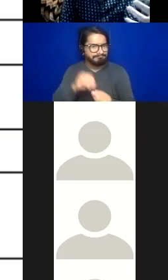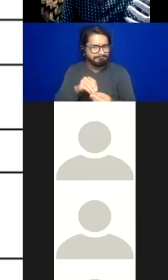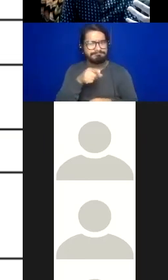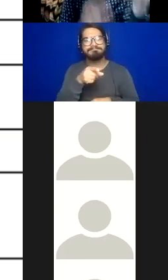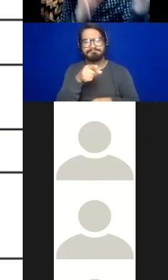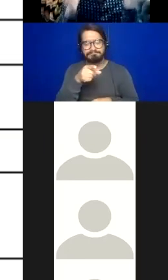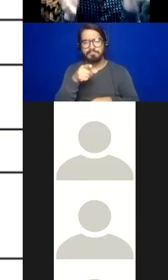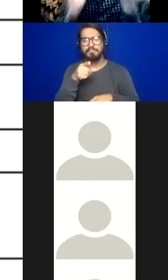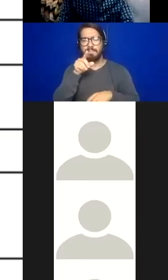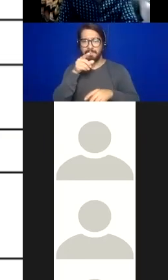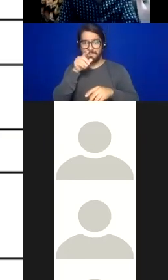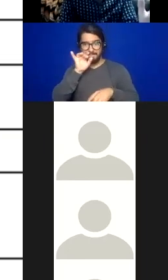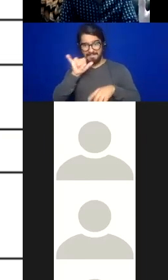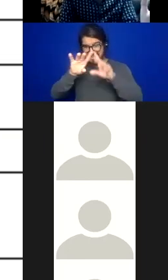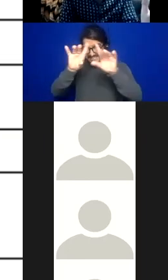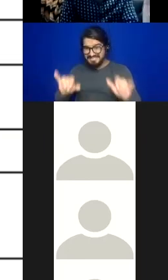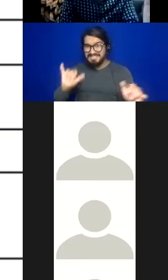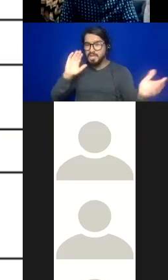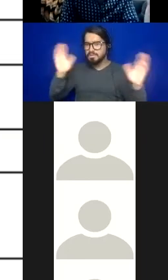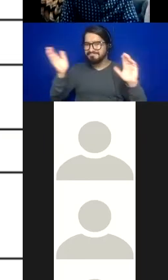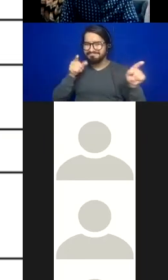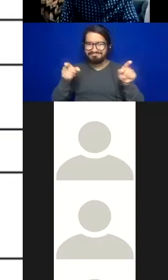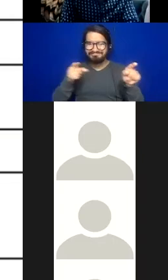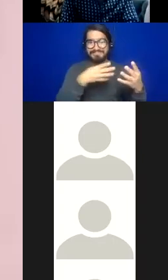these systems are parallel to each other.